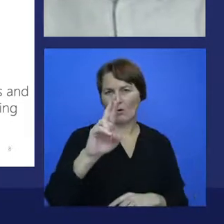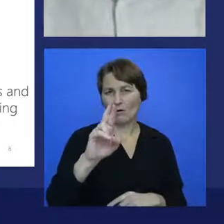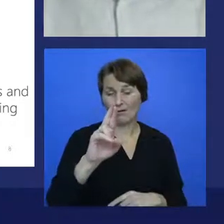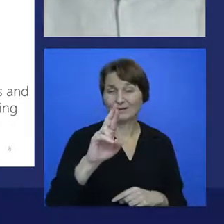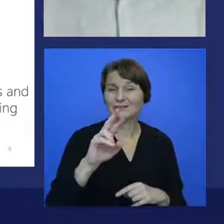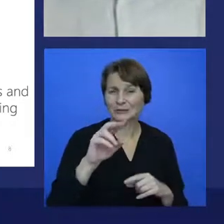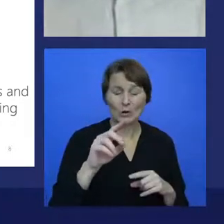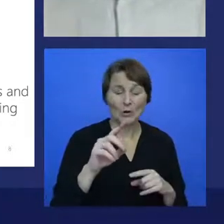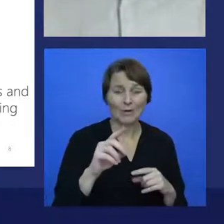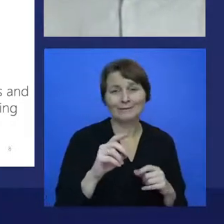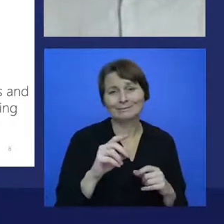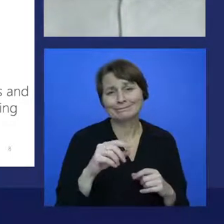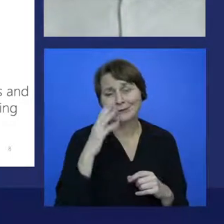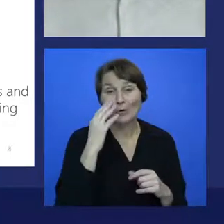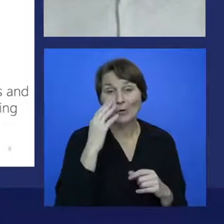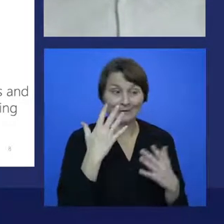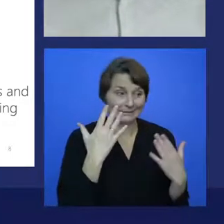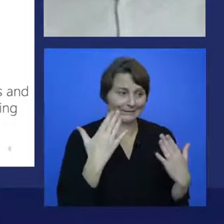daily life.